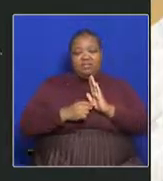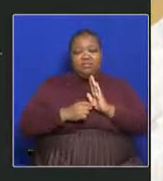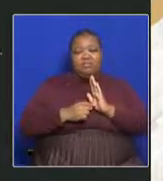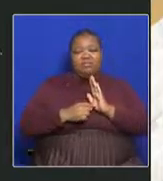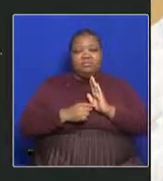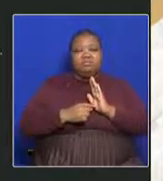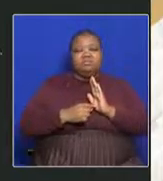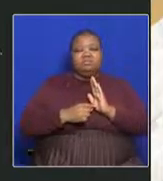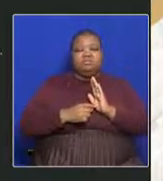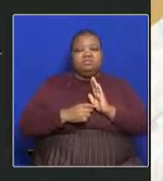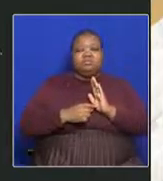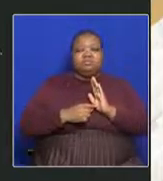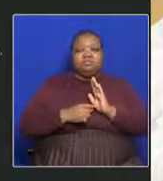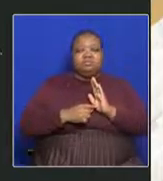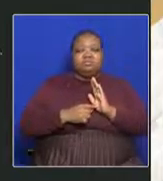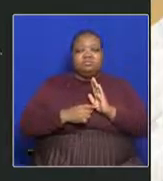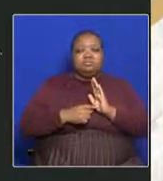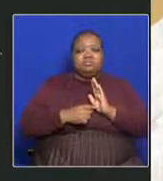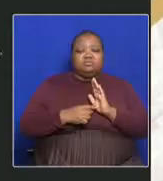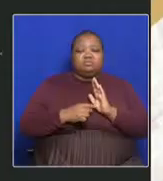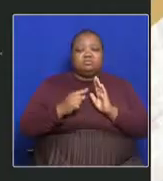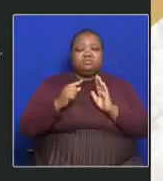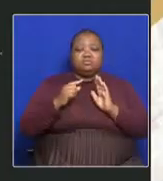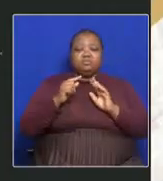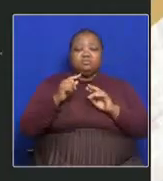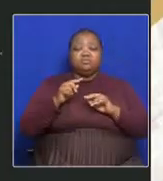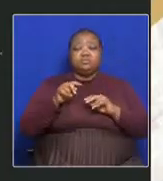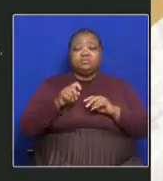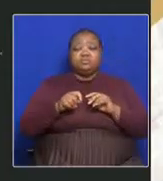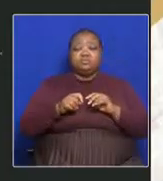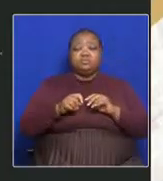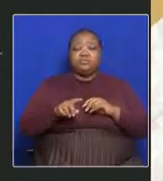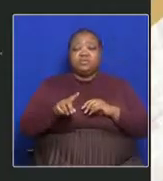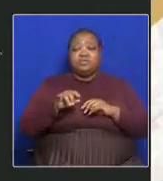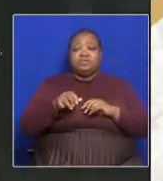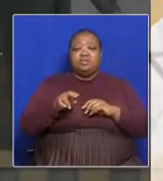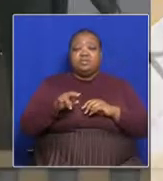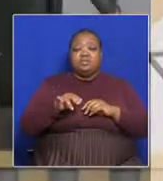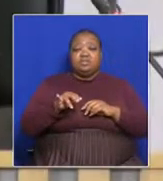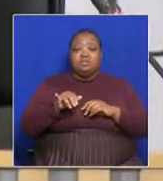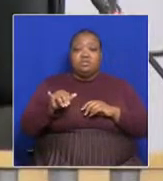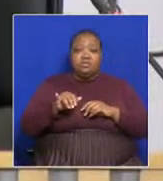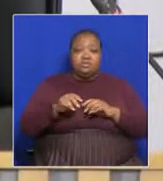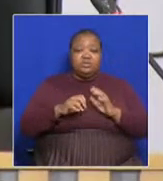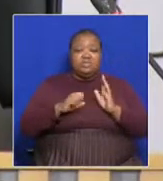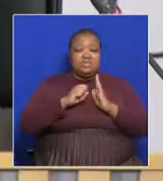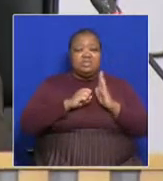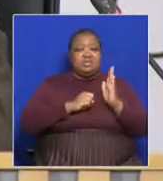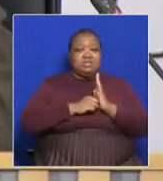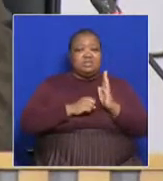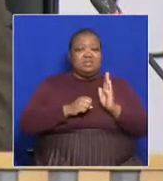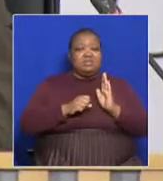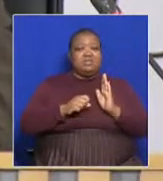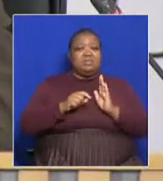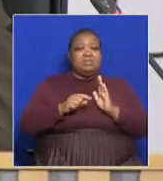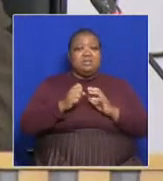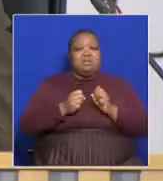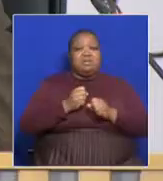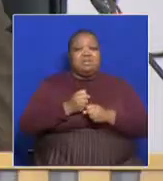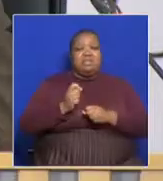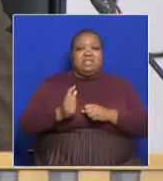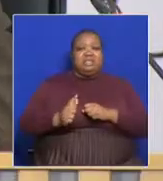I was not aware of the inspection that took place on the 1st of July. No, I think the statement, because it was taken in so many years later, and